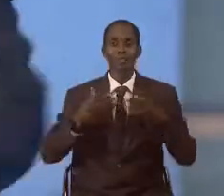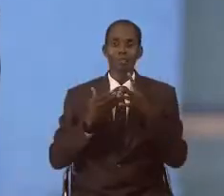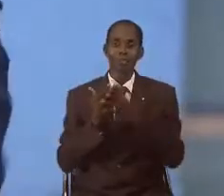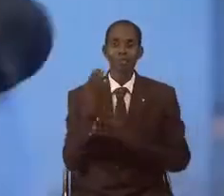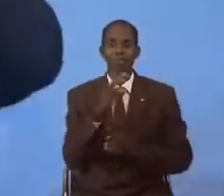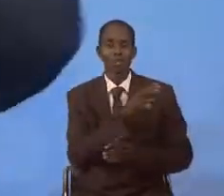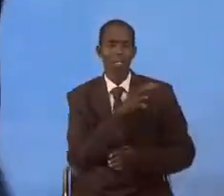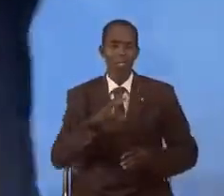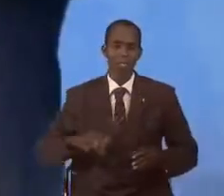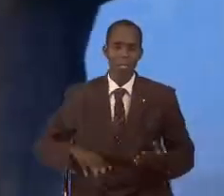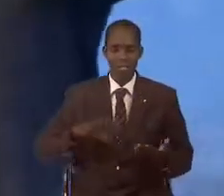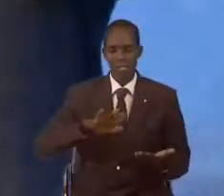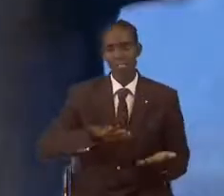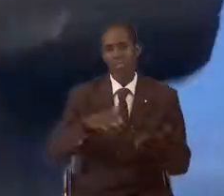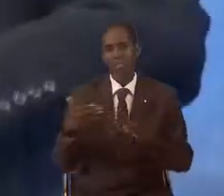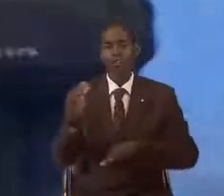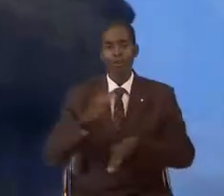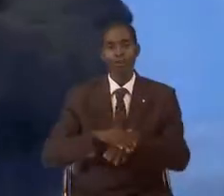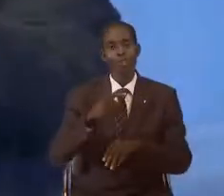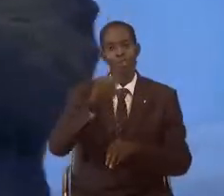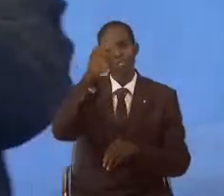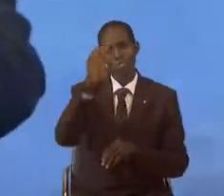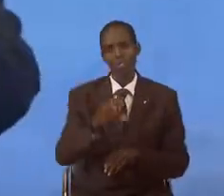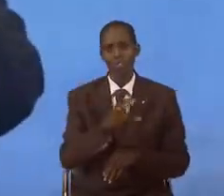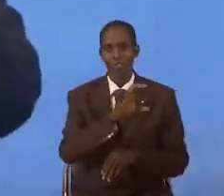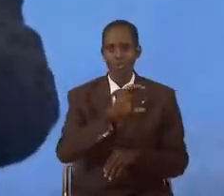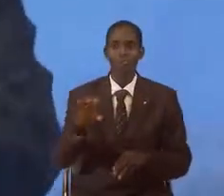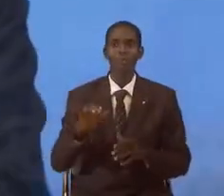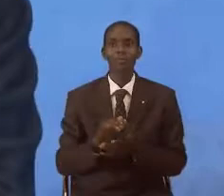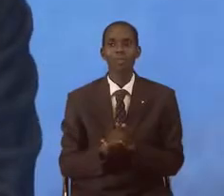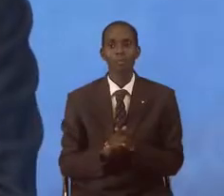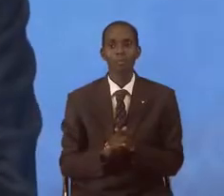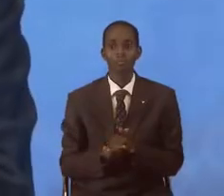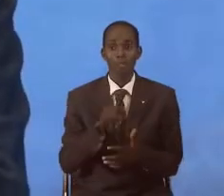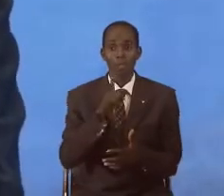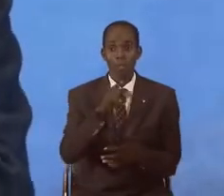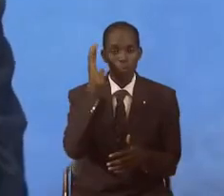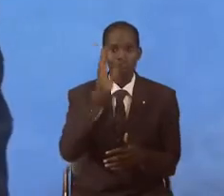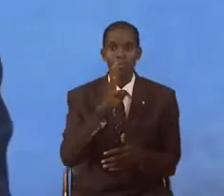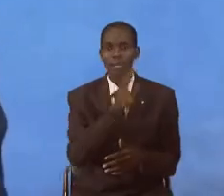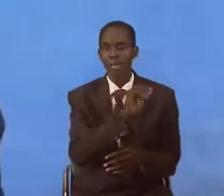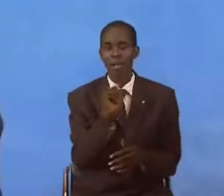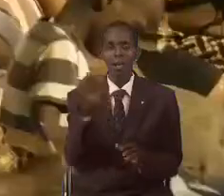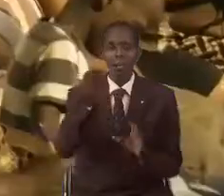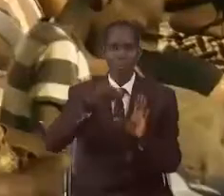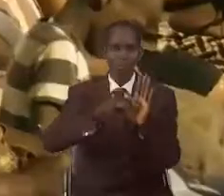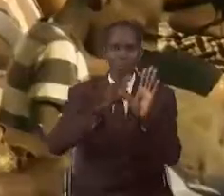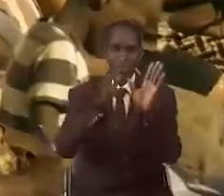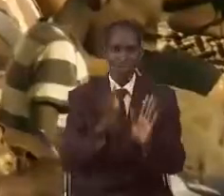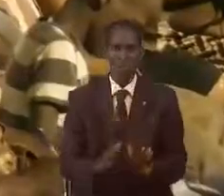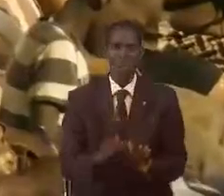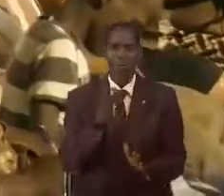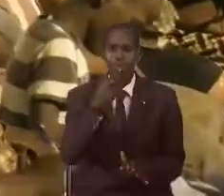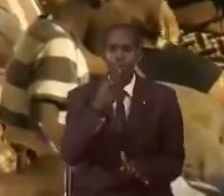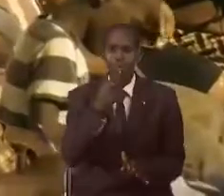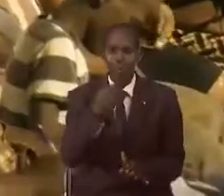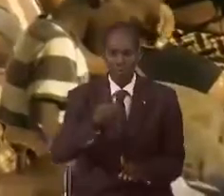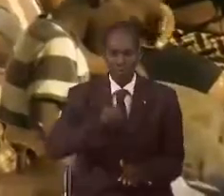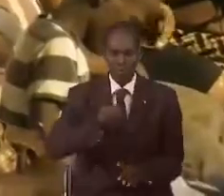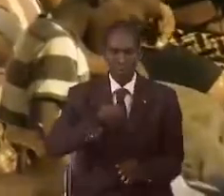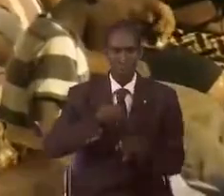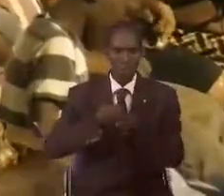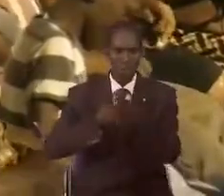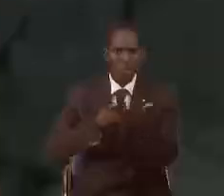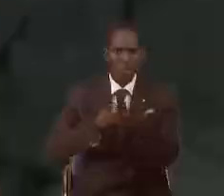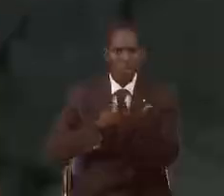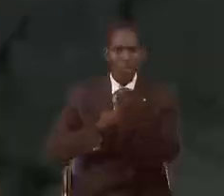life, great life through Christ's death on the cross. You'll be a